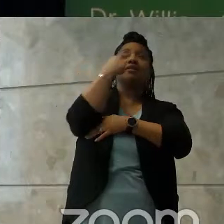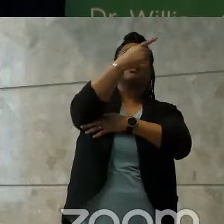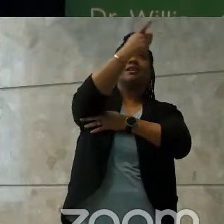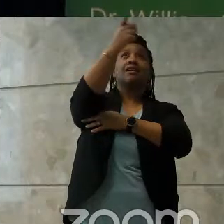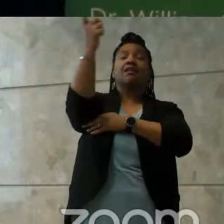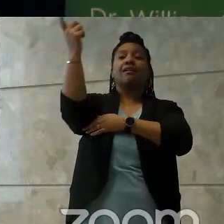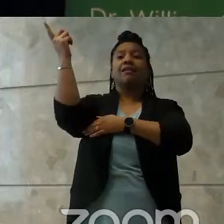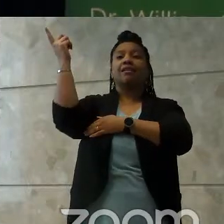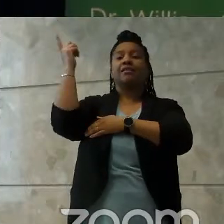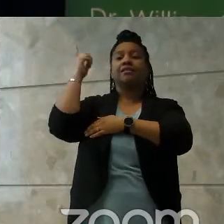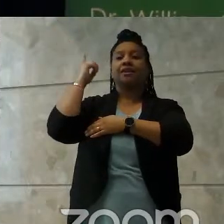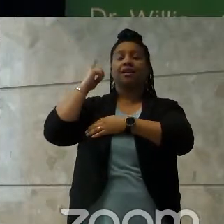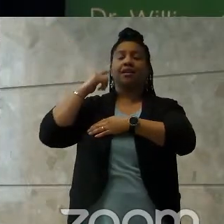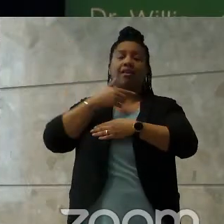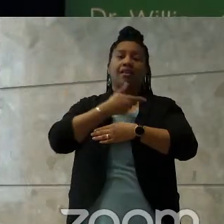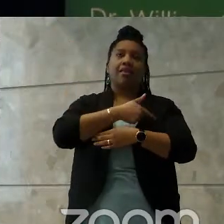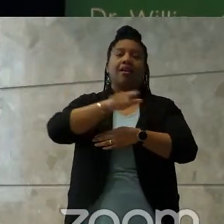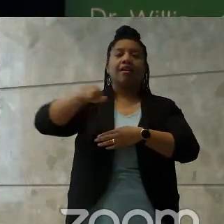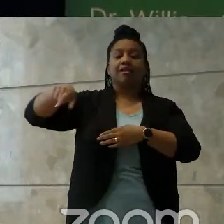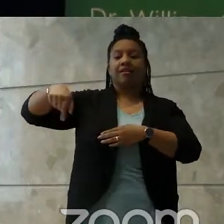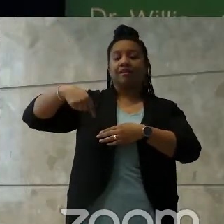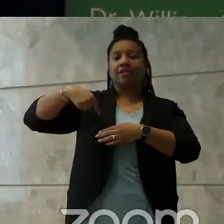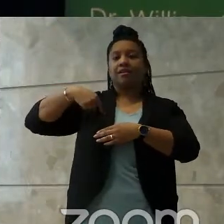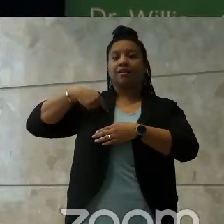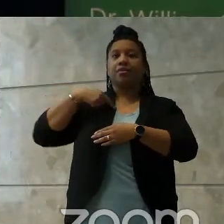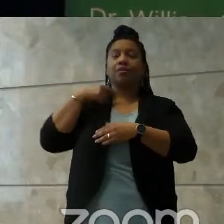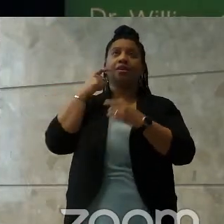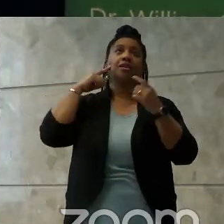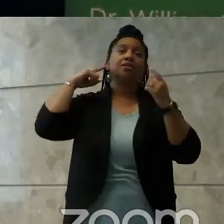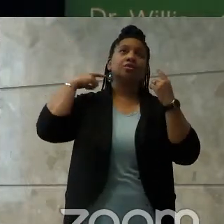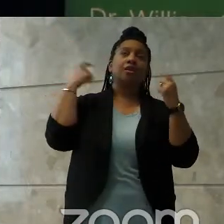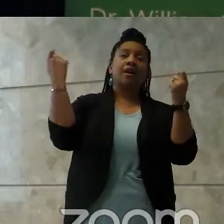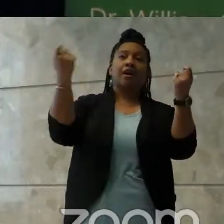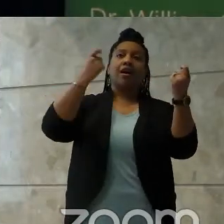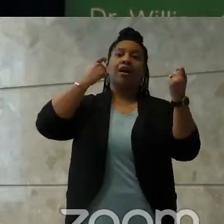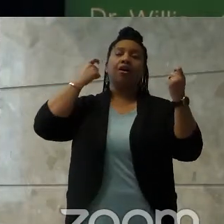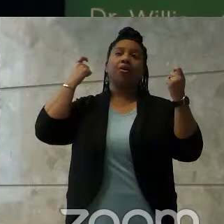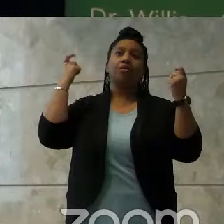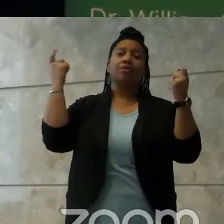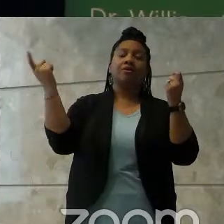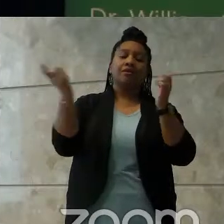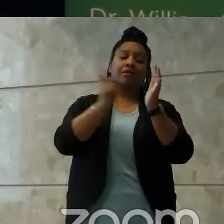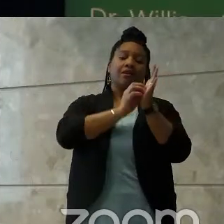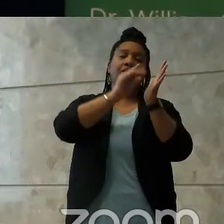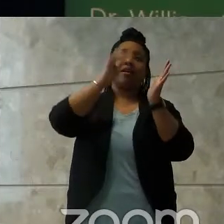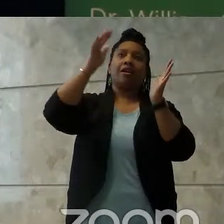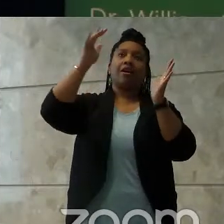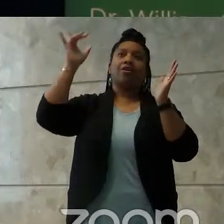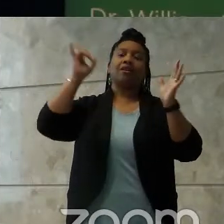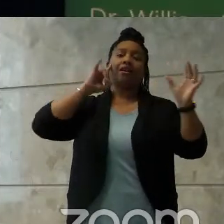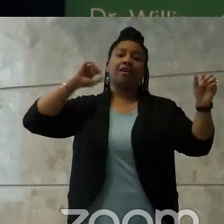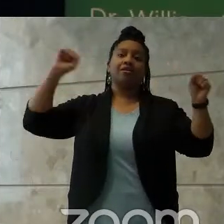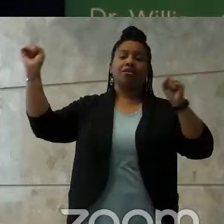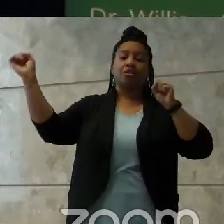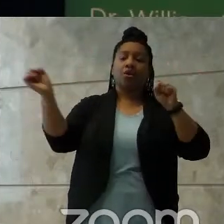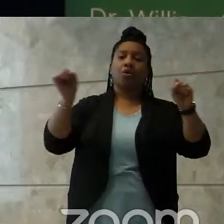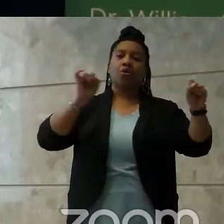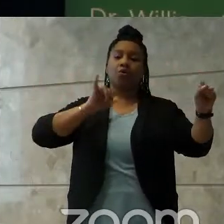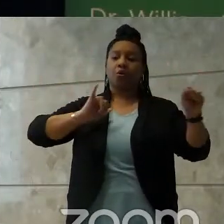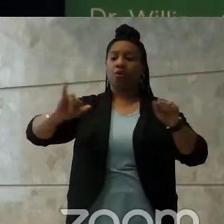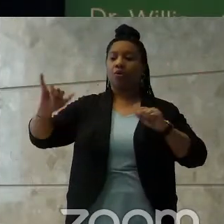listening skies. Let it resound loud as